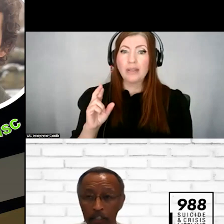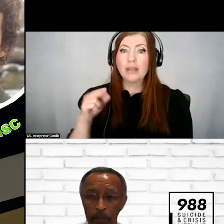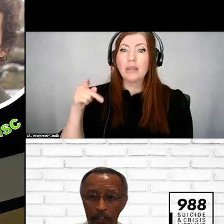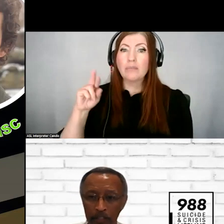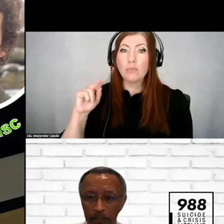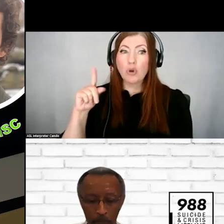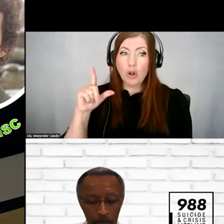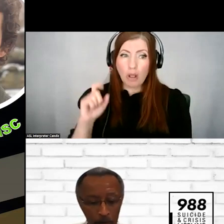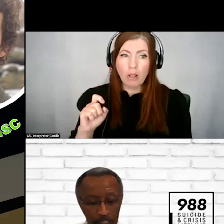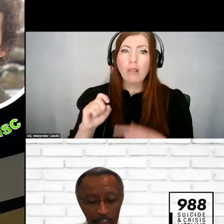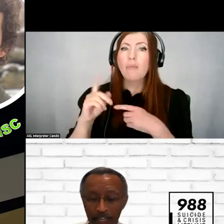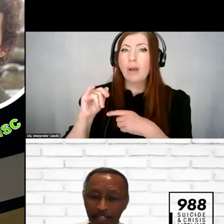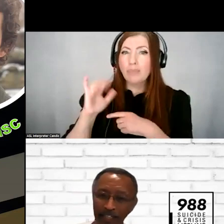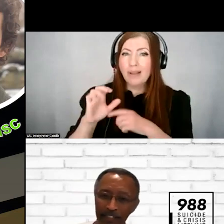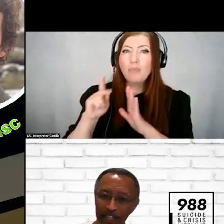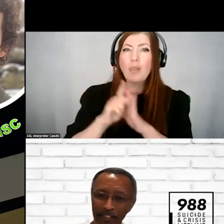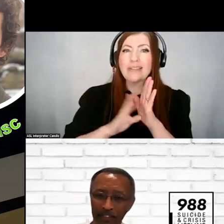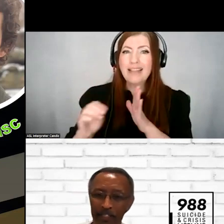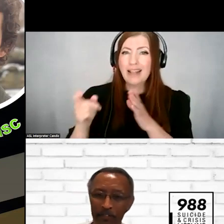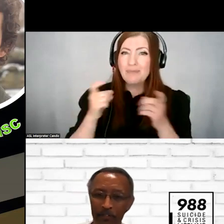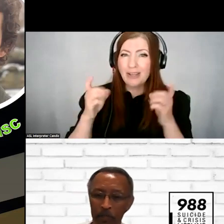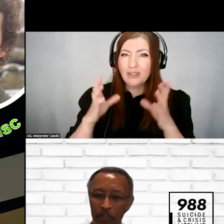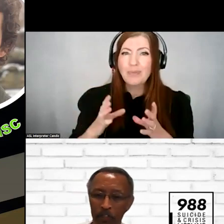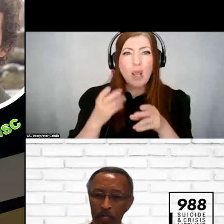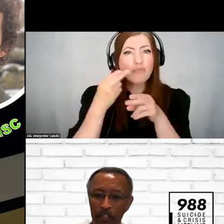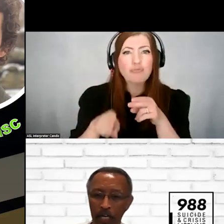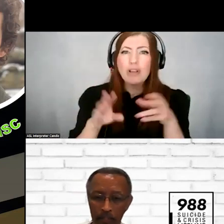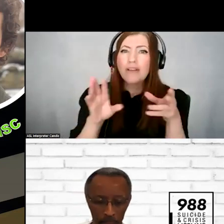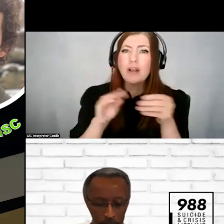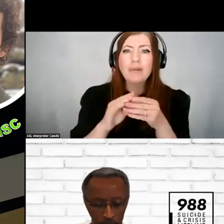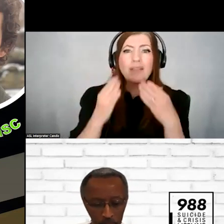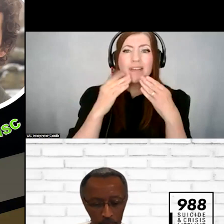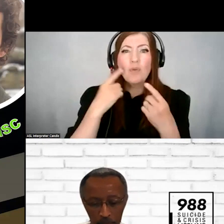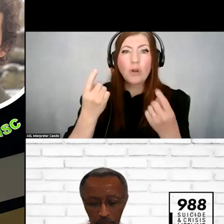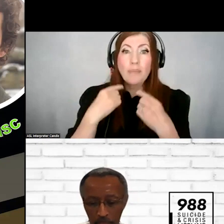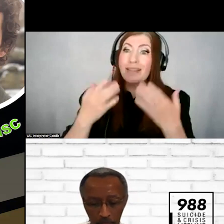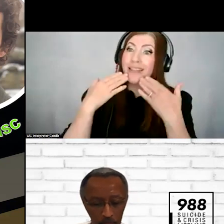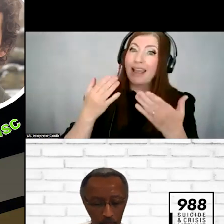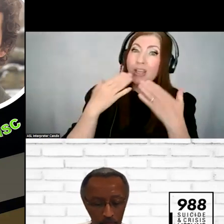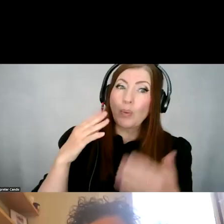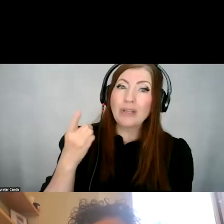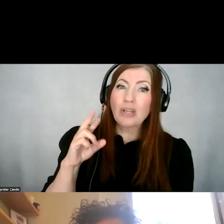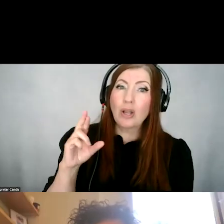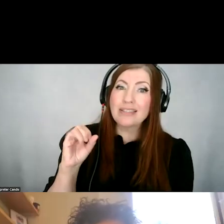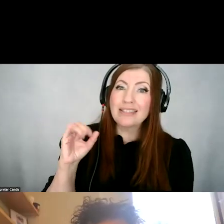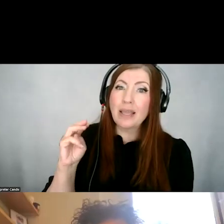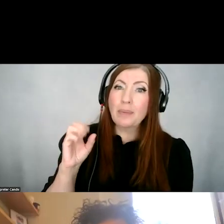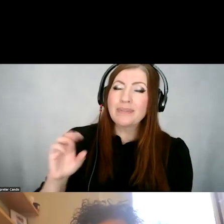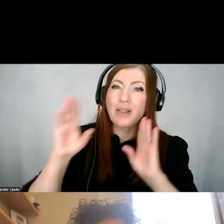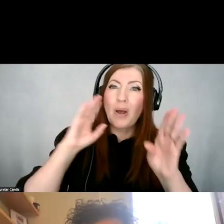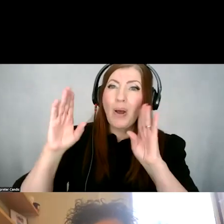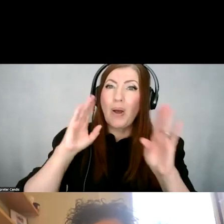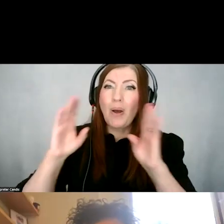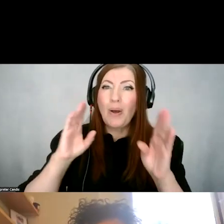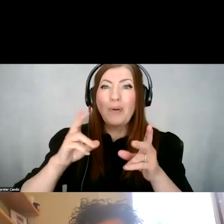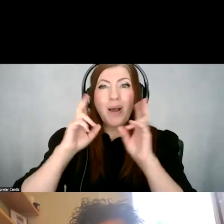and Management, who will give us a brief update. Thank you so much for joining us, Jonathan. Thank you, Dr. Sims. Hello, everyone. Always an honor